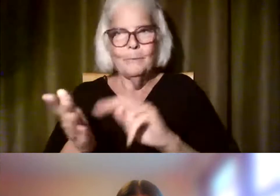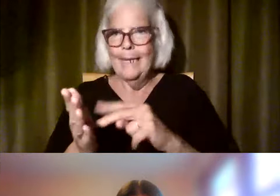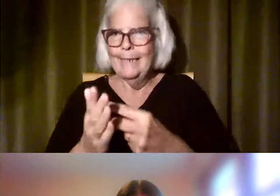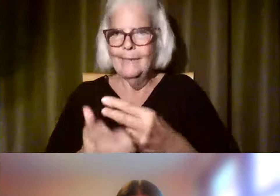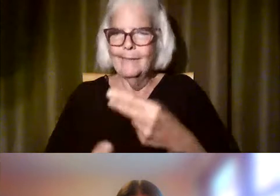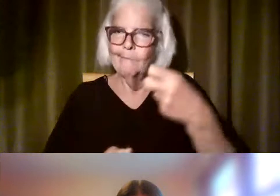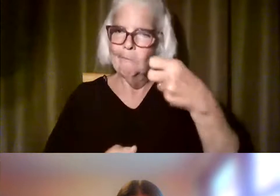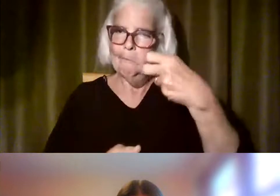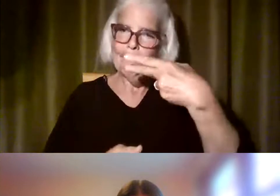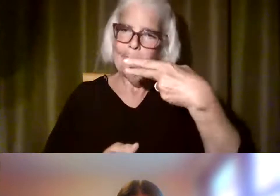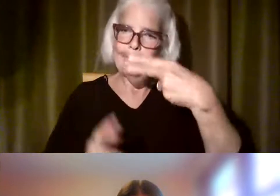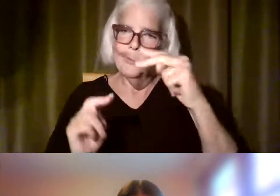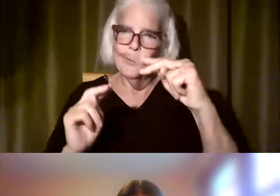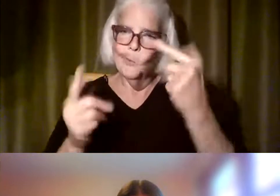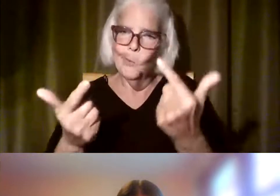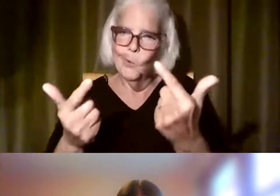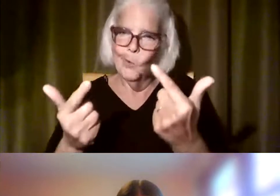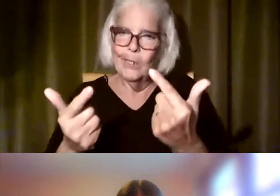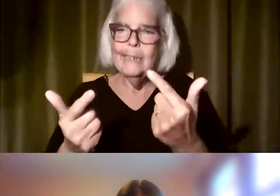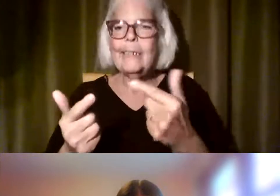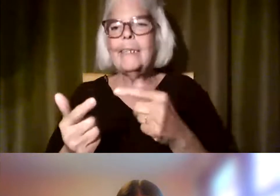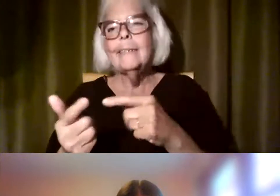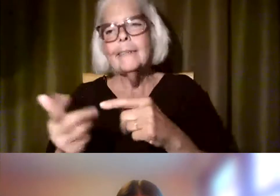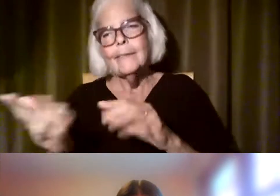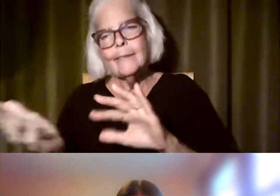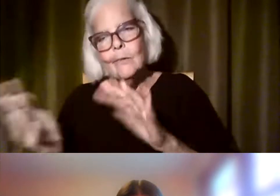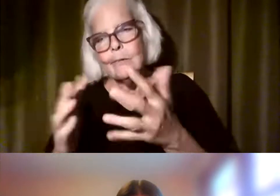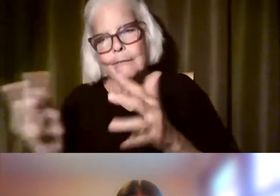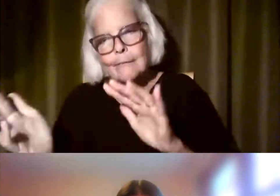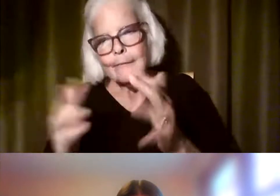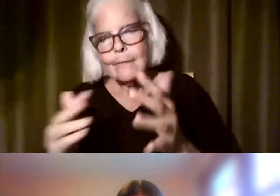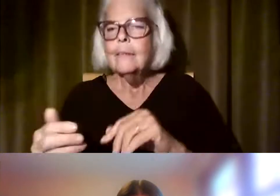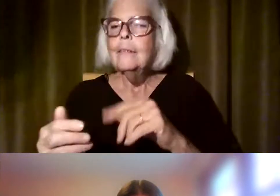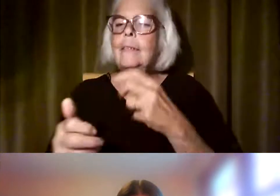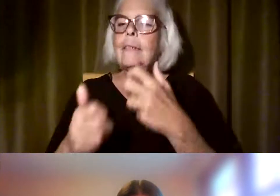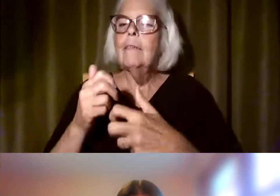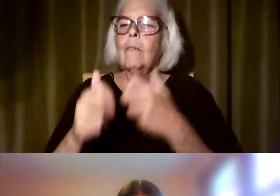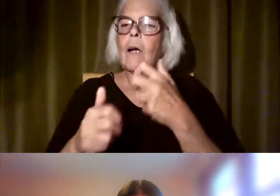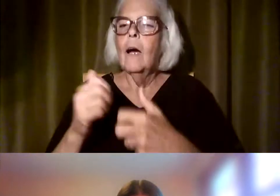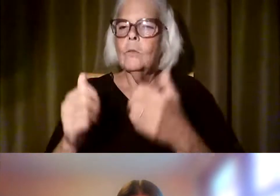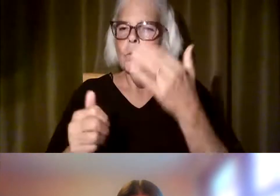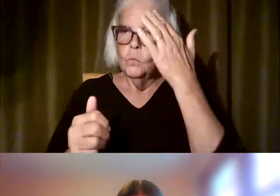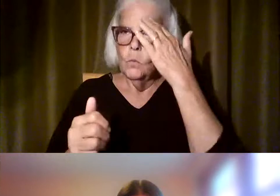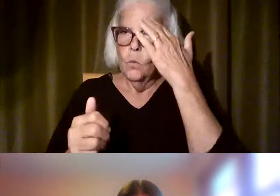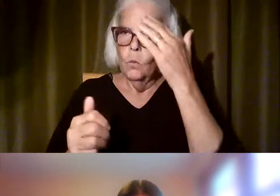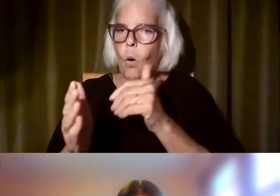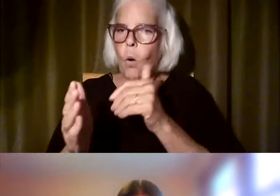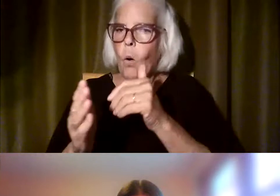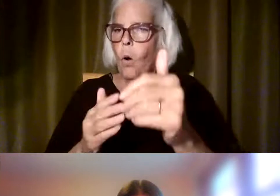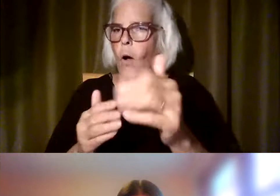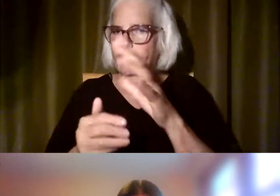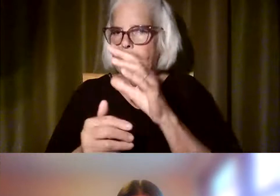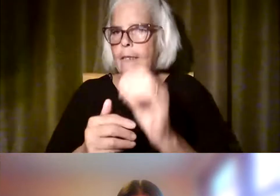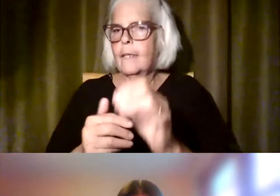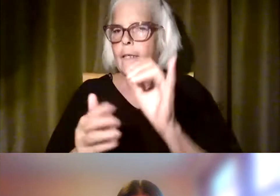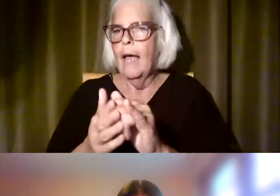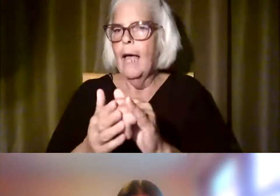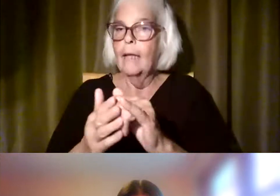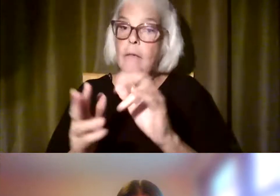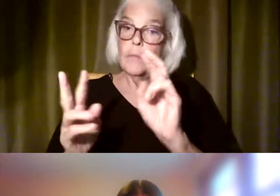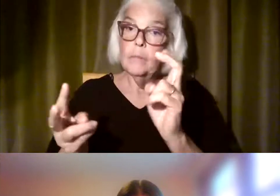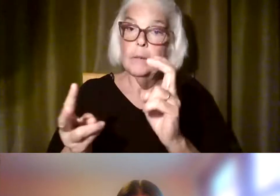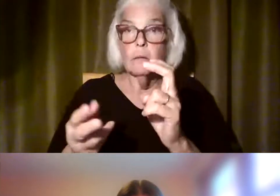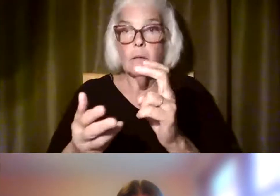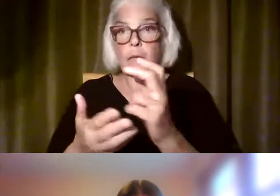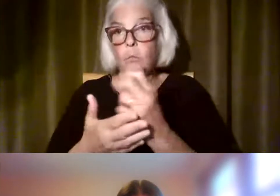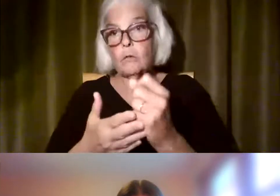the time they get extended. And so it's hard to know in 3 months how much inventory we're going to have in the state of